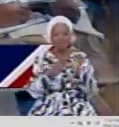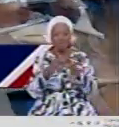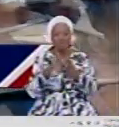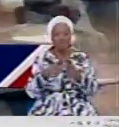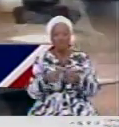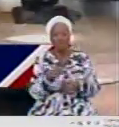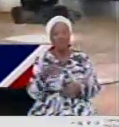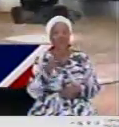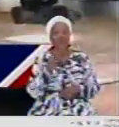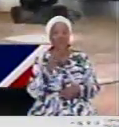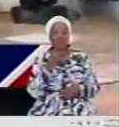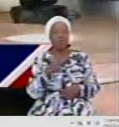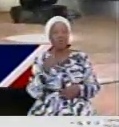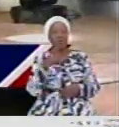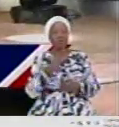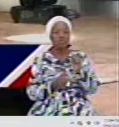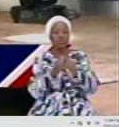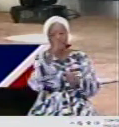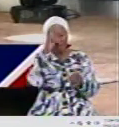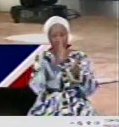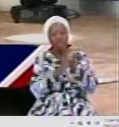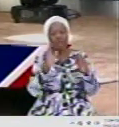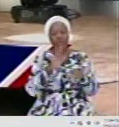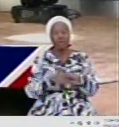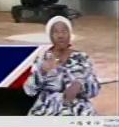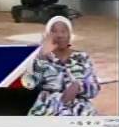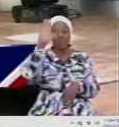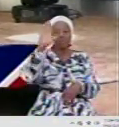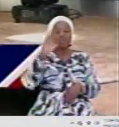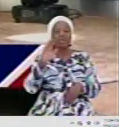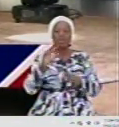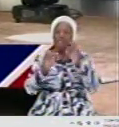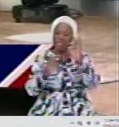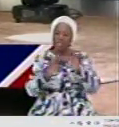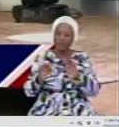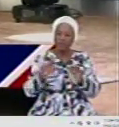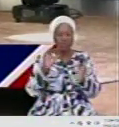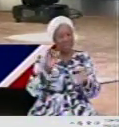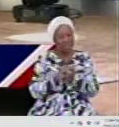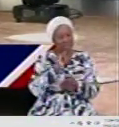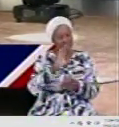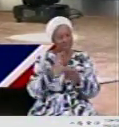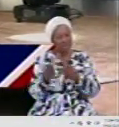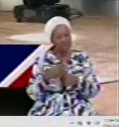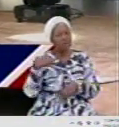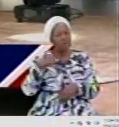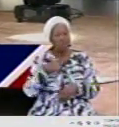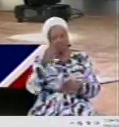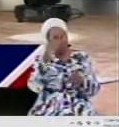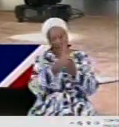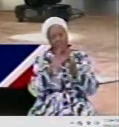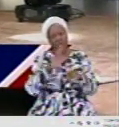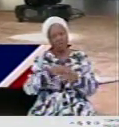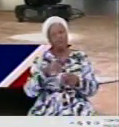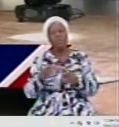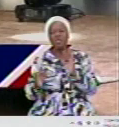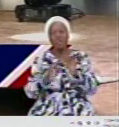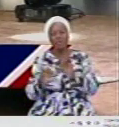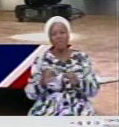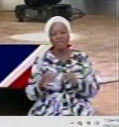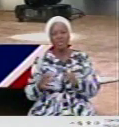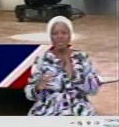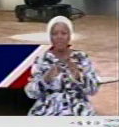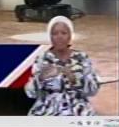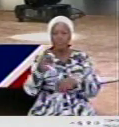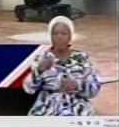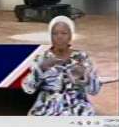him, if, that's the condition, we believe in him now, if, and it says, if ye